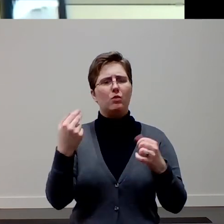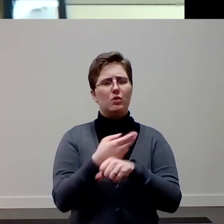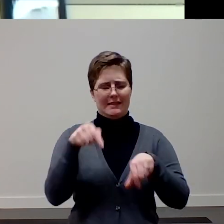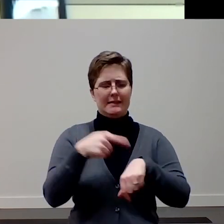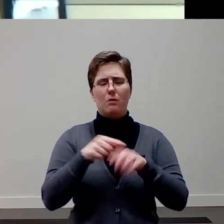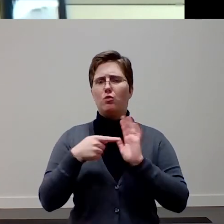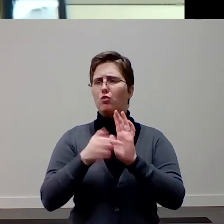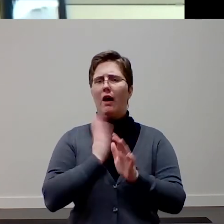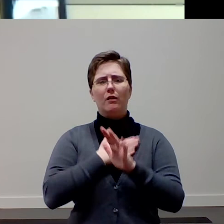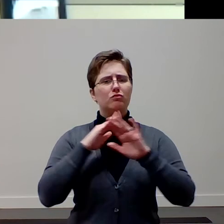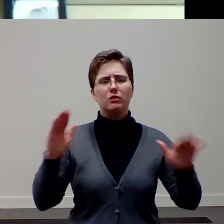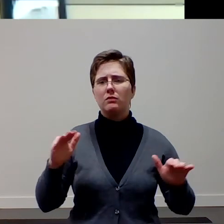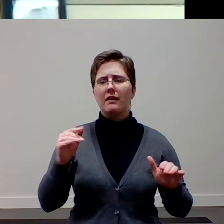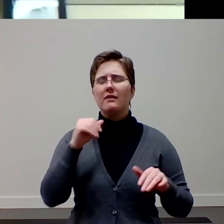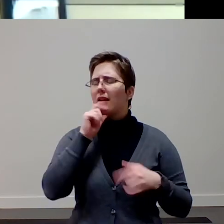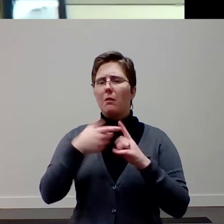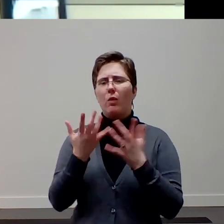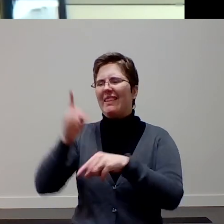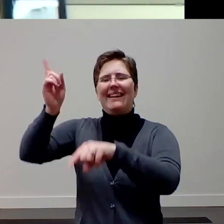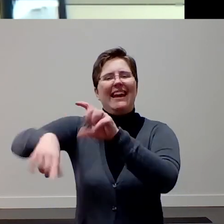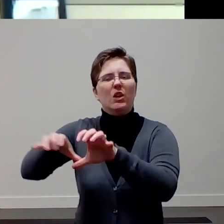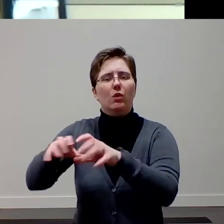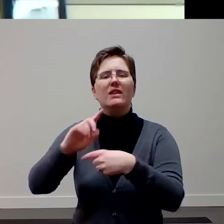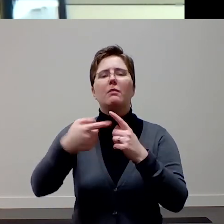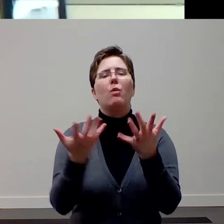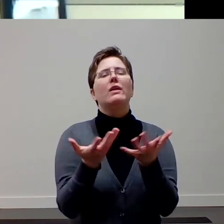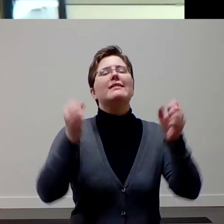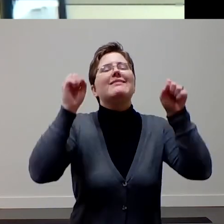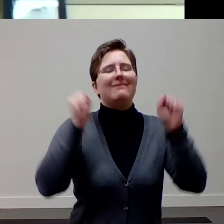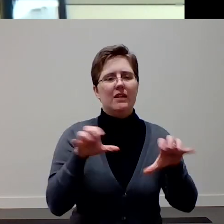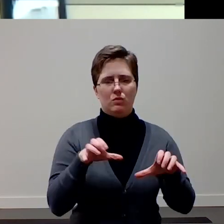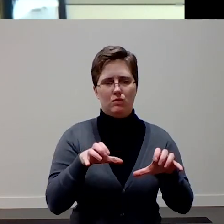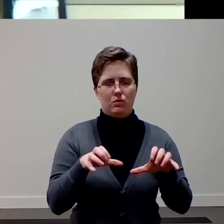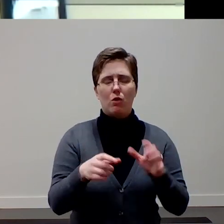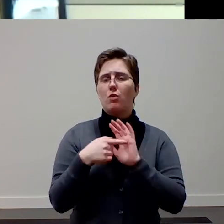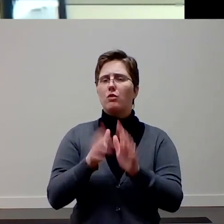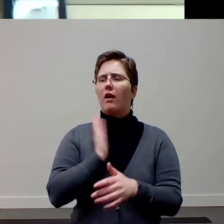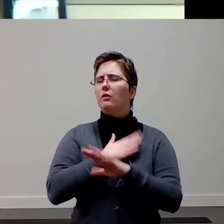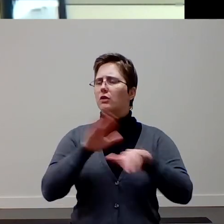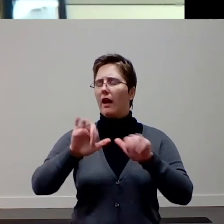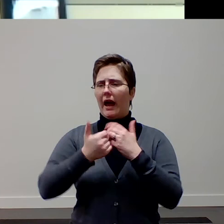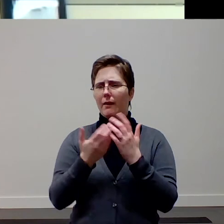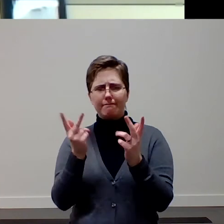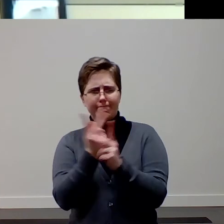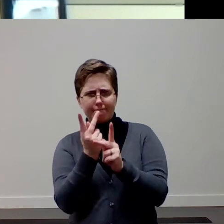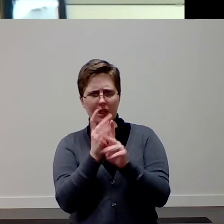Just caution you that we've never had it stay the same as it is. And there is a rumor around already.